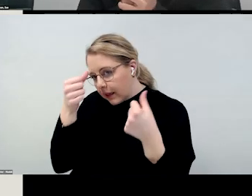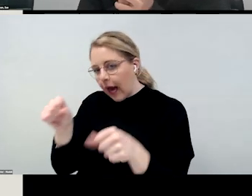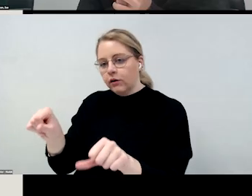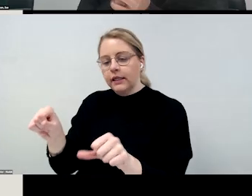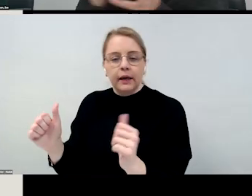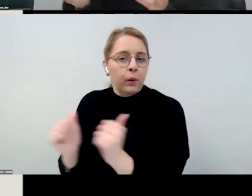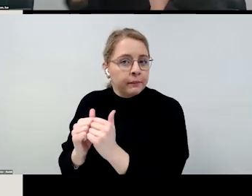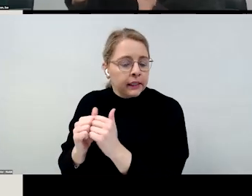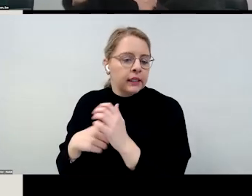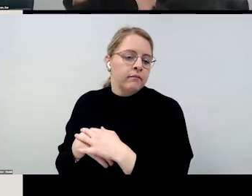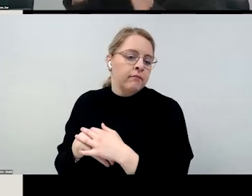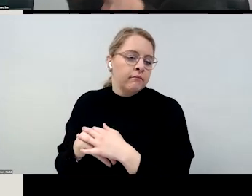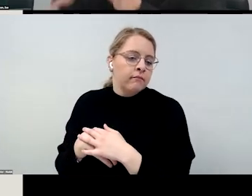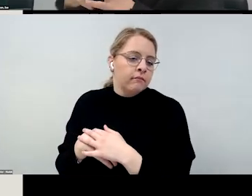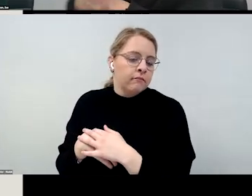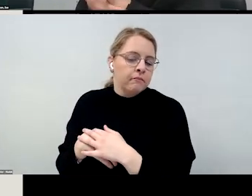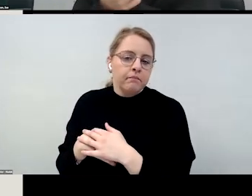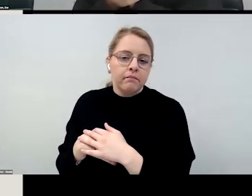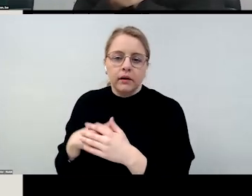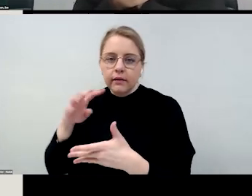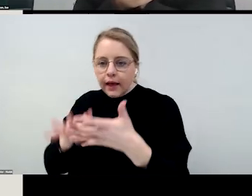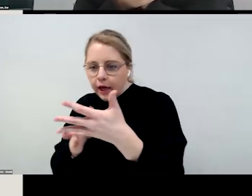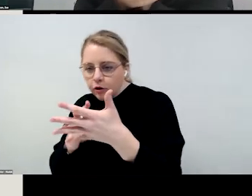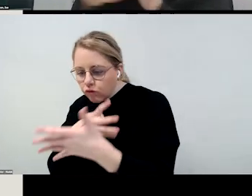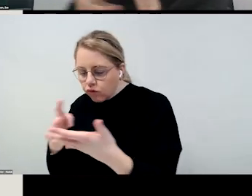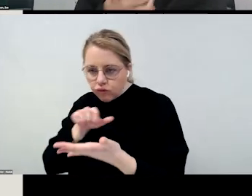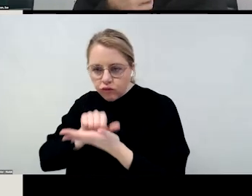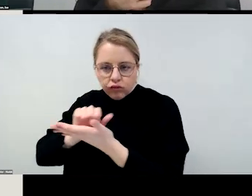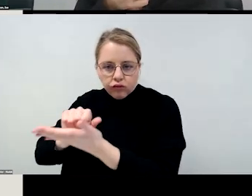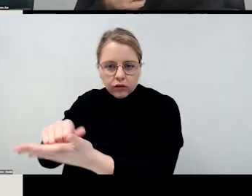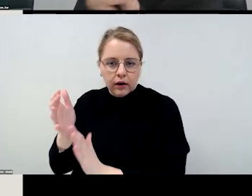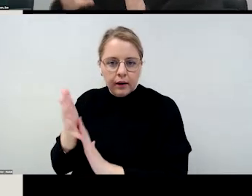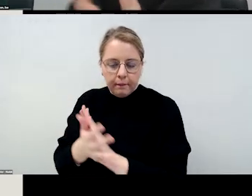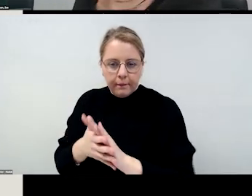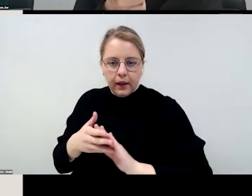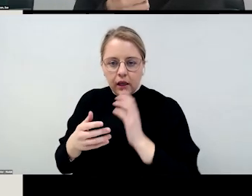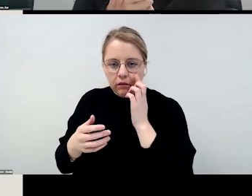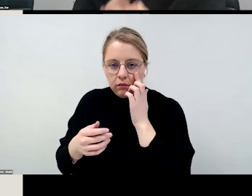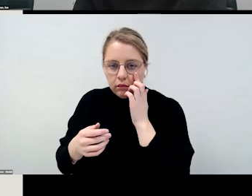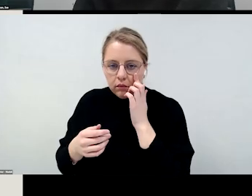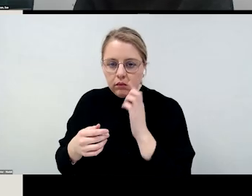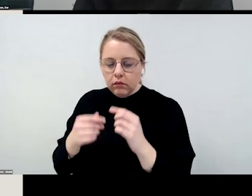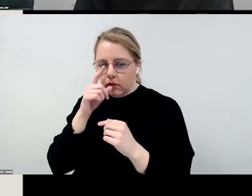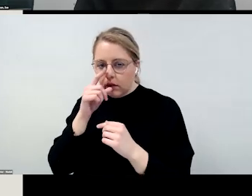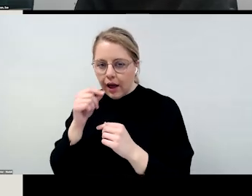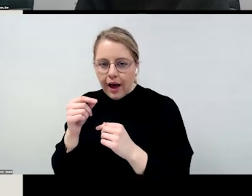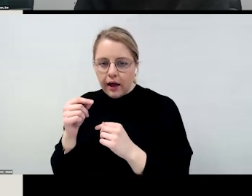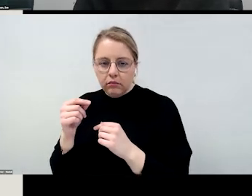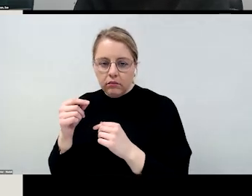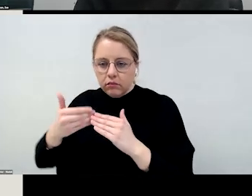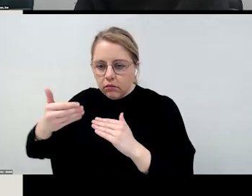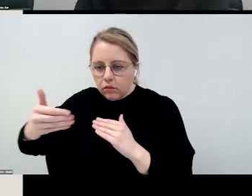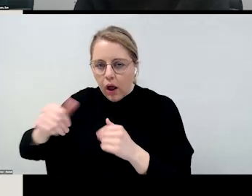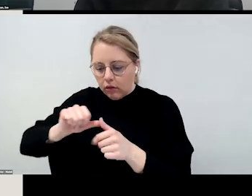appointments, and also how to kind of schedule bookings so that you can do them all at the same time, perhaps if you need to use anaesthetic, for example.